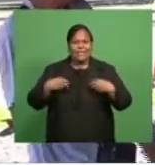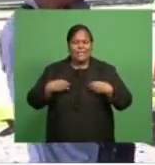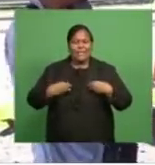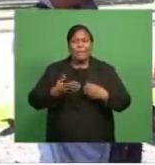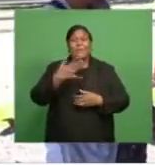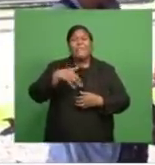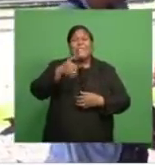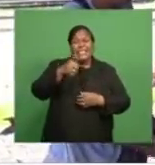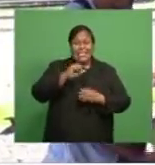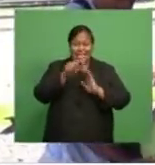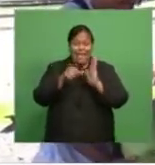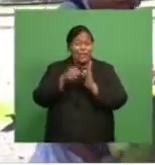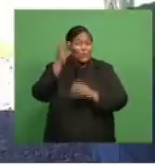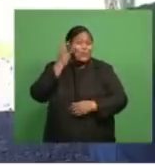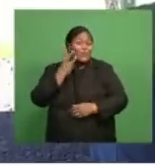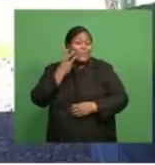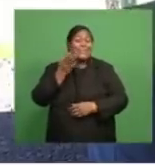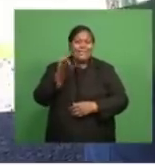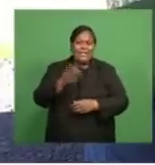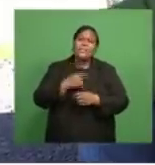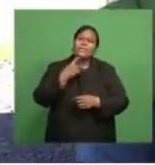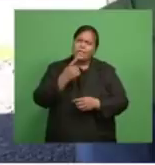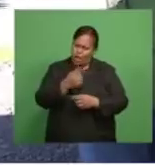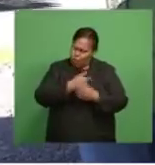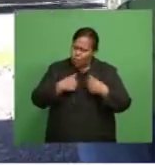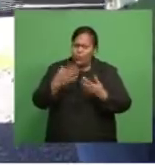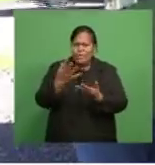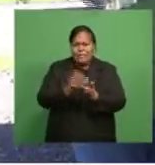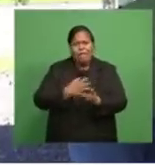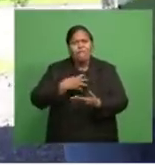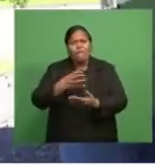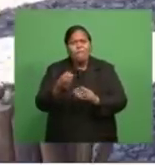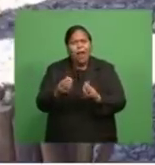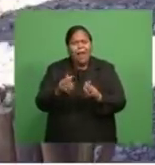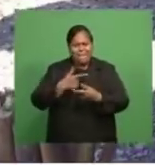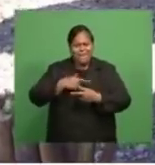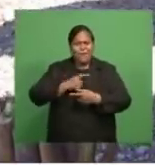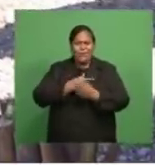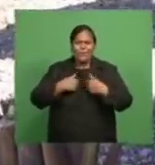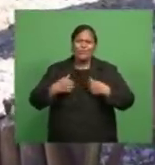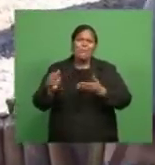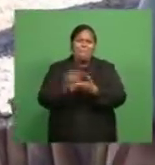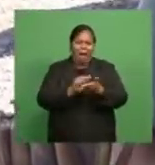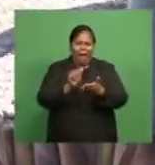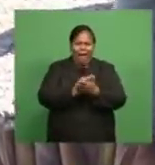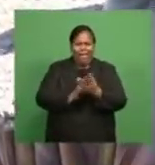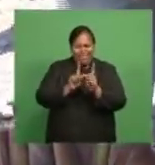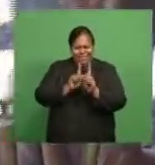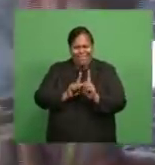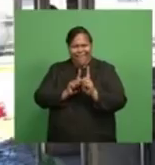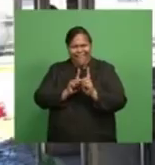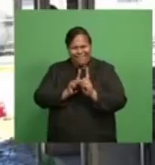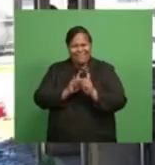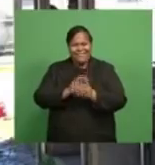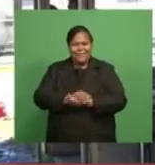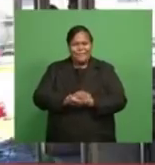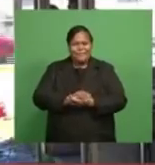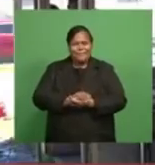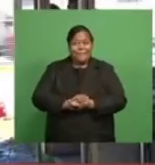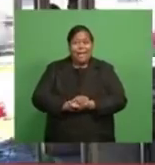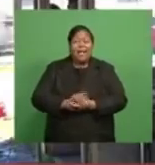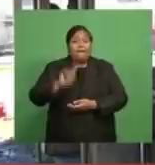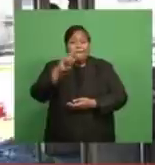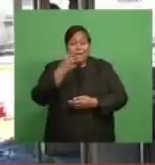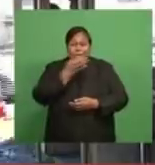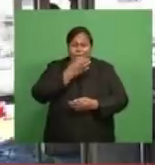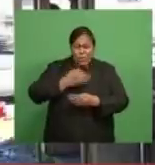Serwaia Tuitumba says they save more money as they buy this produce right at their doorstep. In the first few days of the